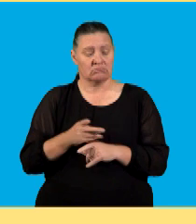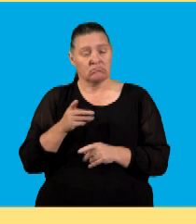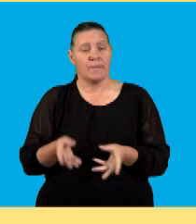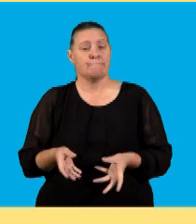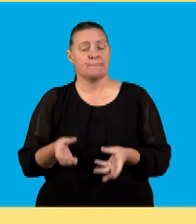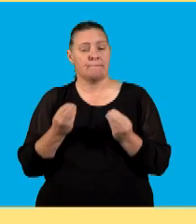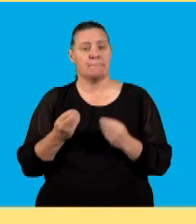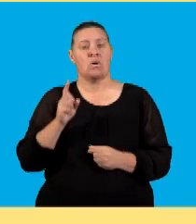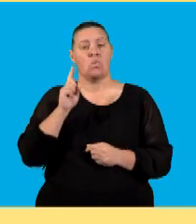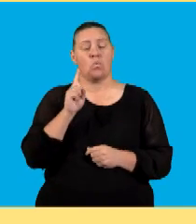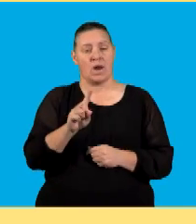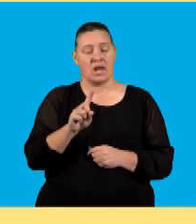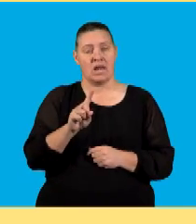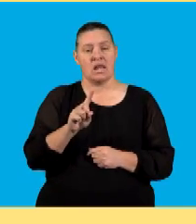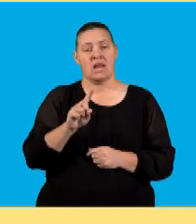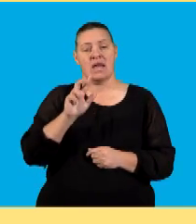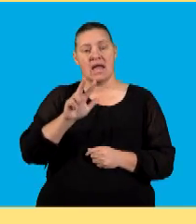she is getting